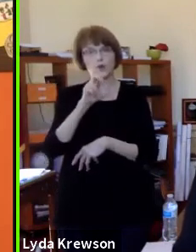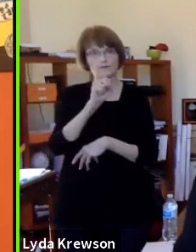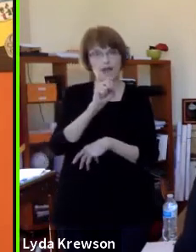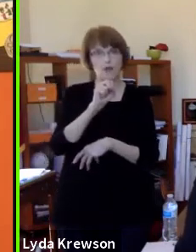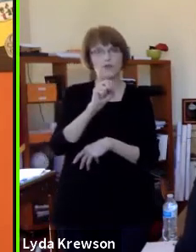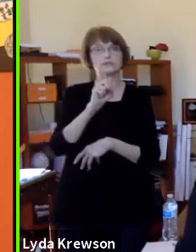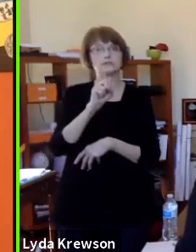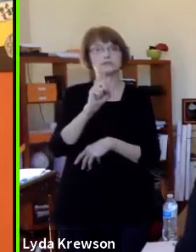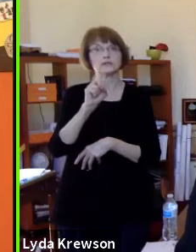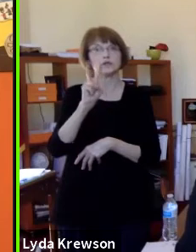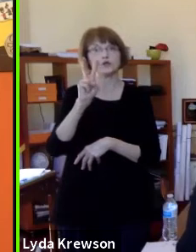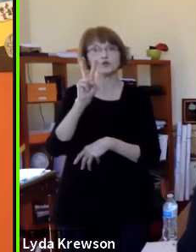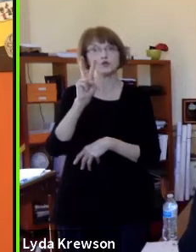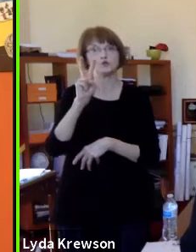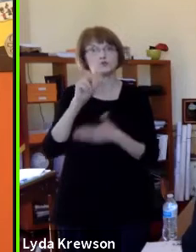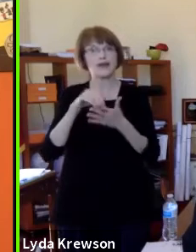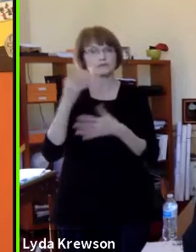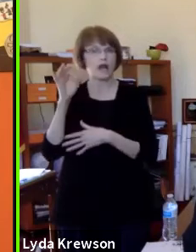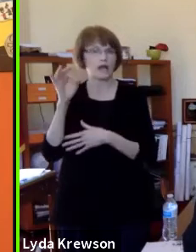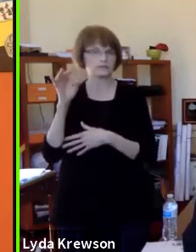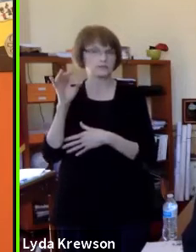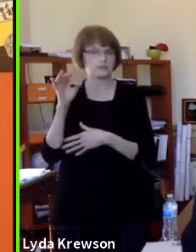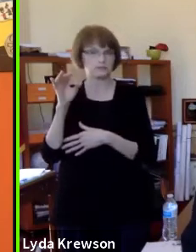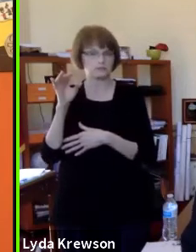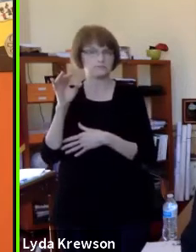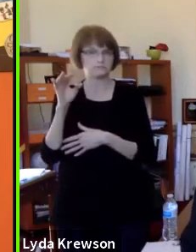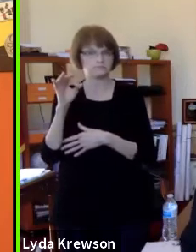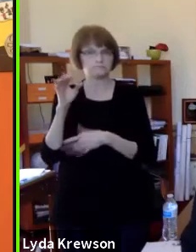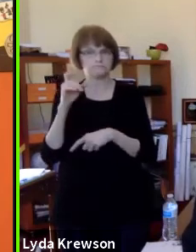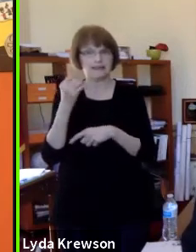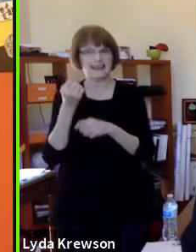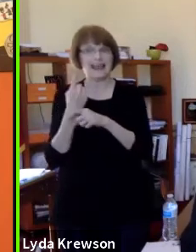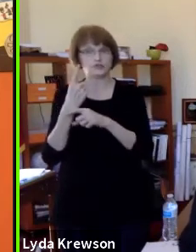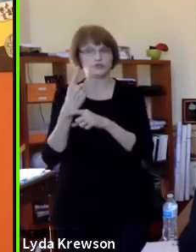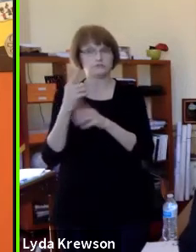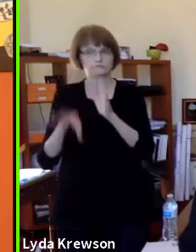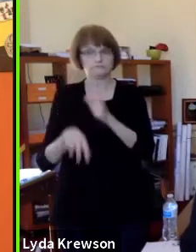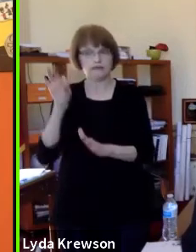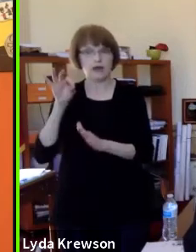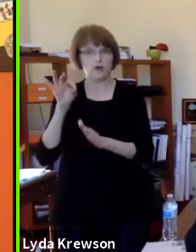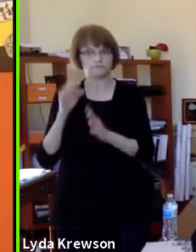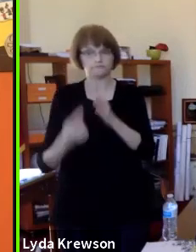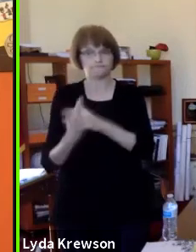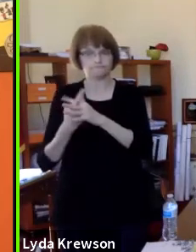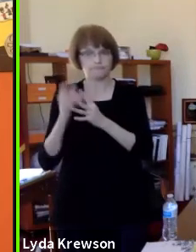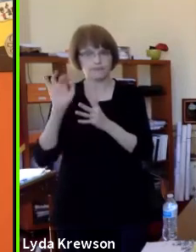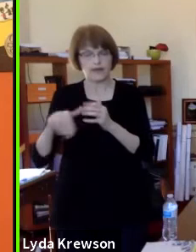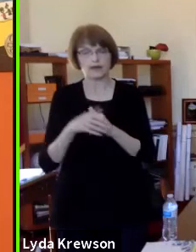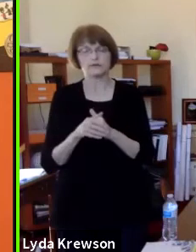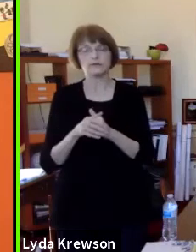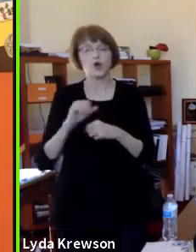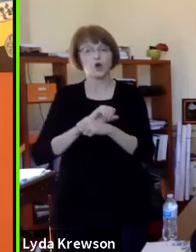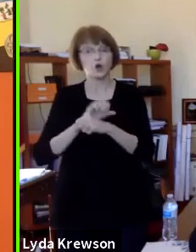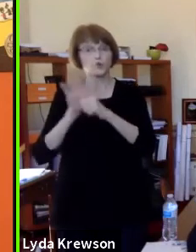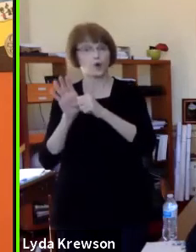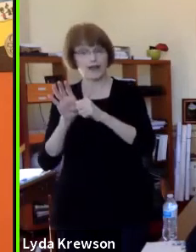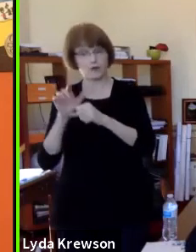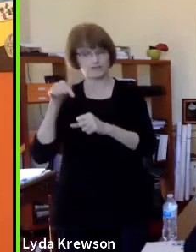Coronavirus 2019, which was when it was discovered last year. The coronavirus is